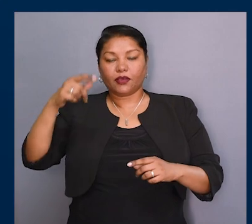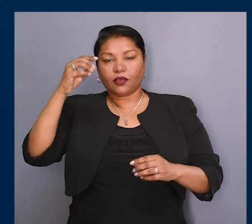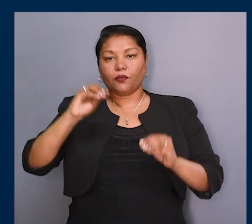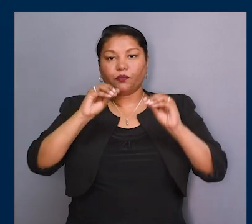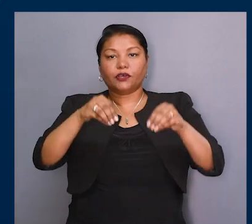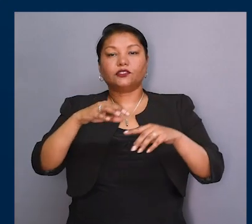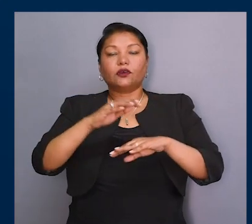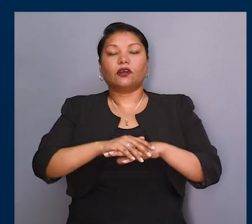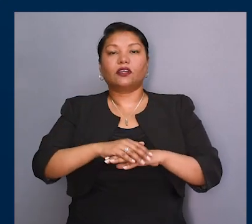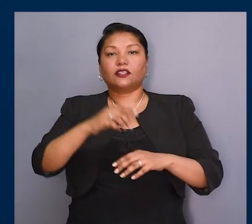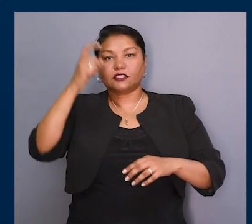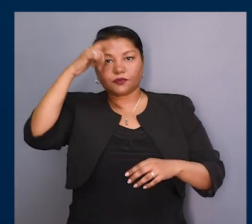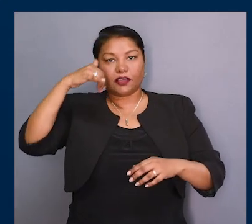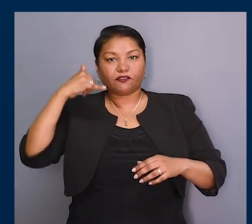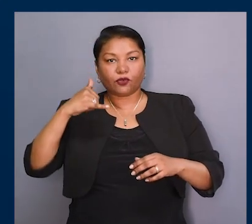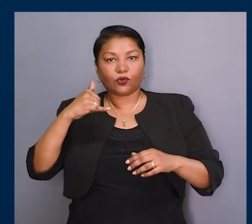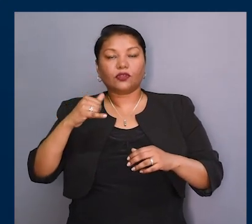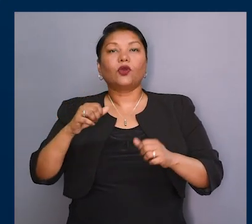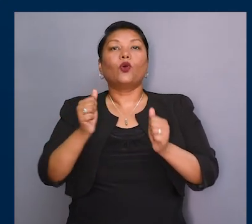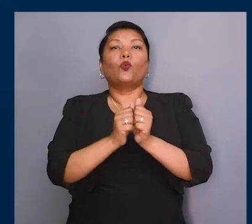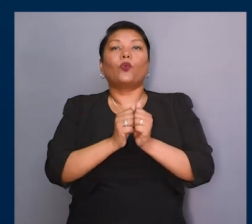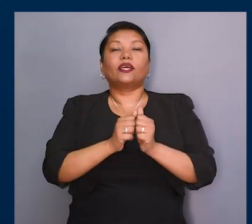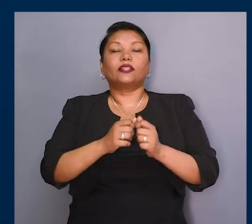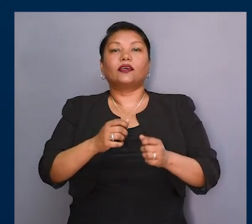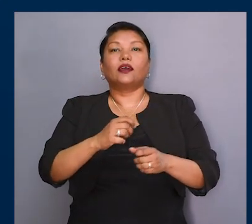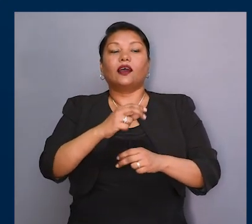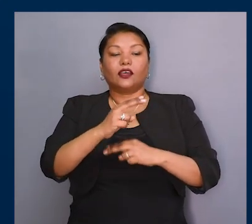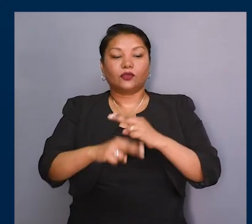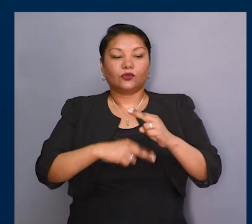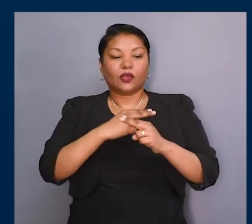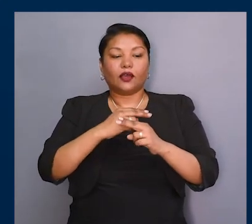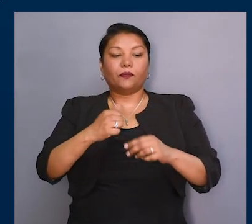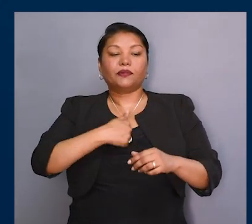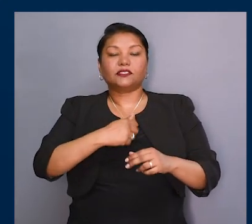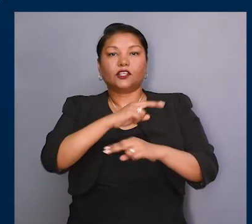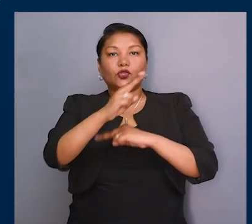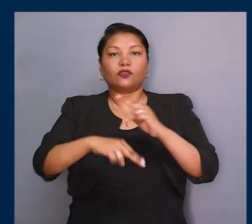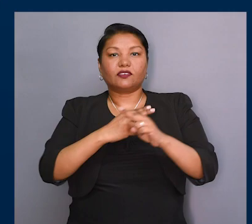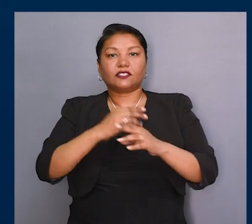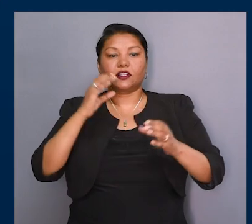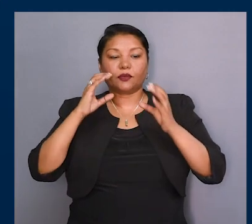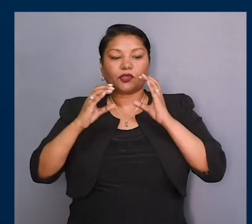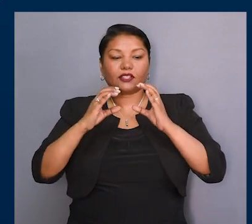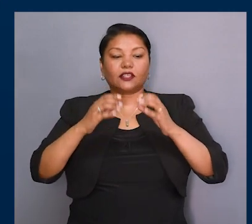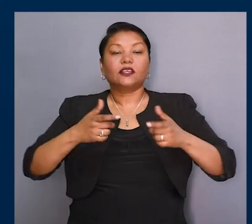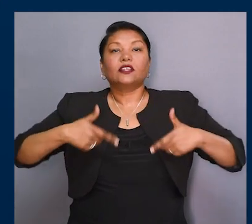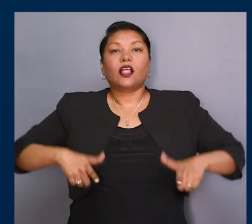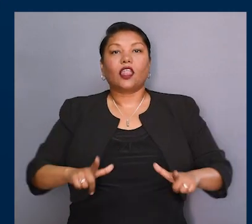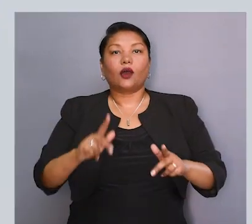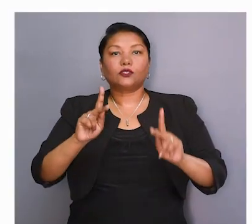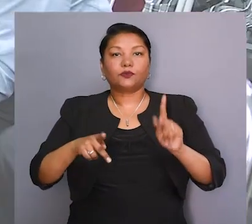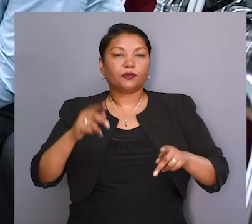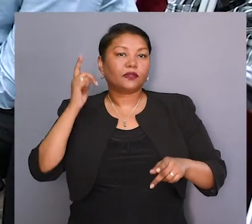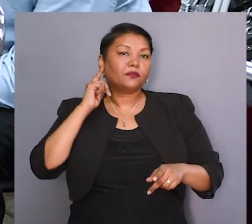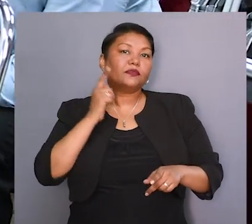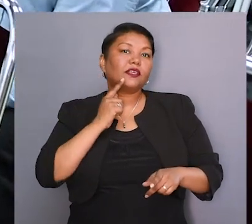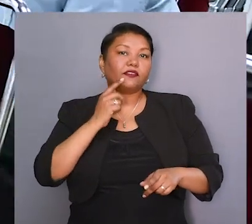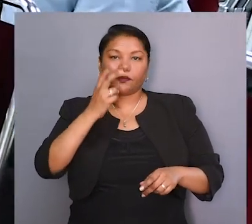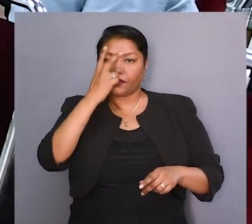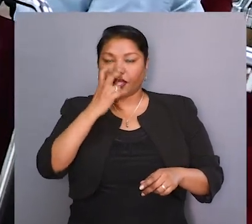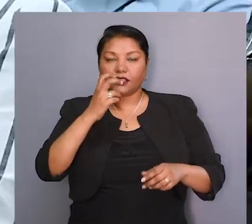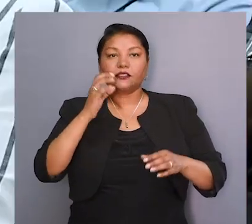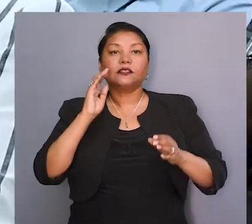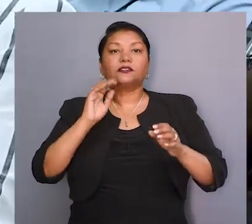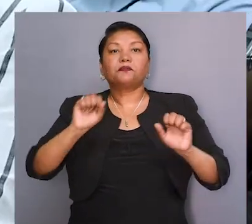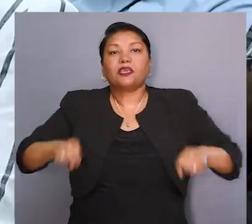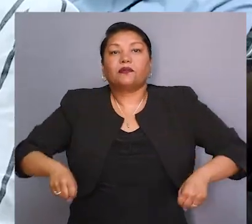universal communicator. The app provides online assistive services to hearing and visually impaired persons. Ms. Bernadette